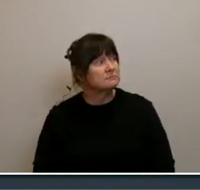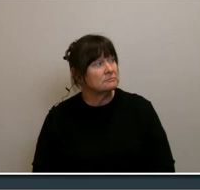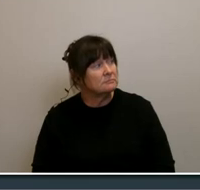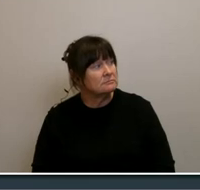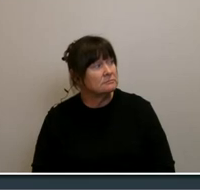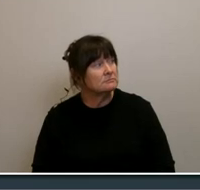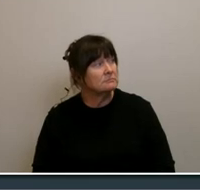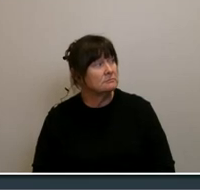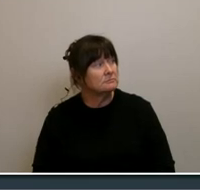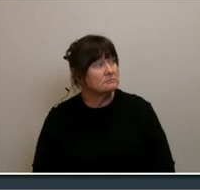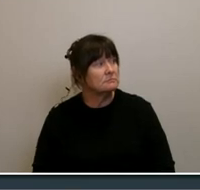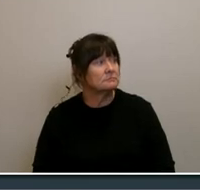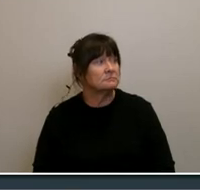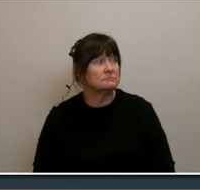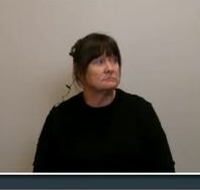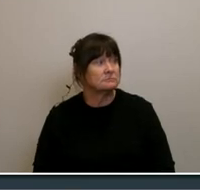right.